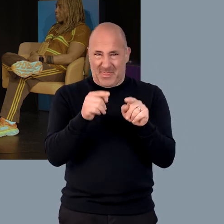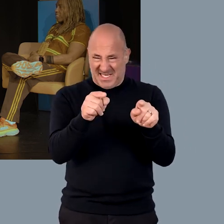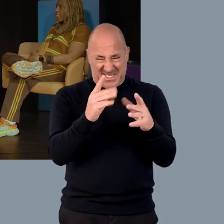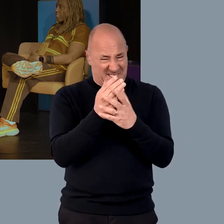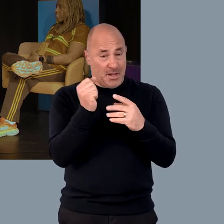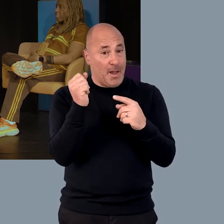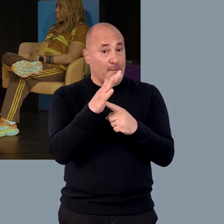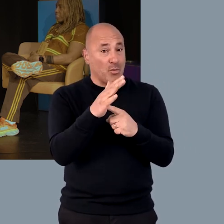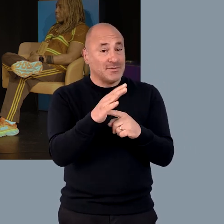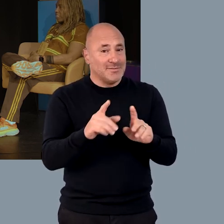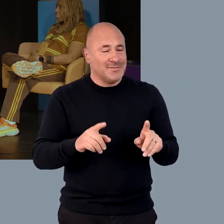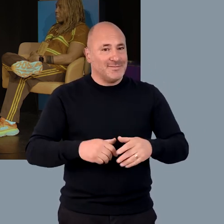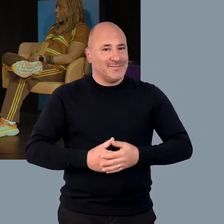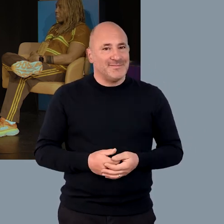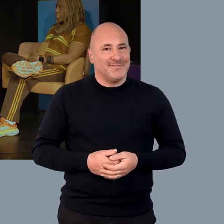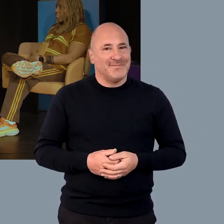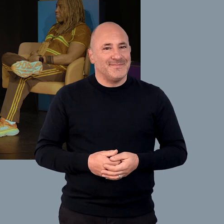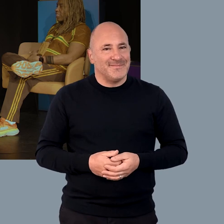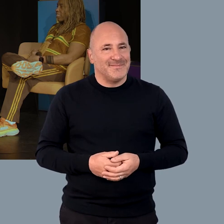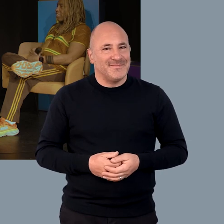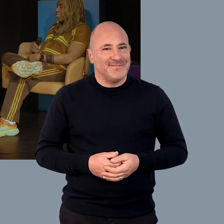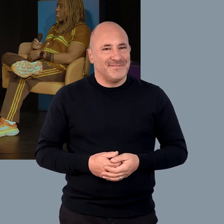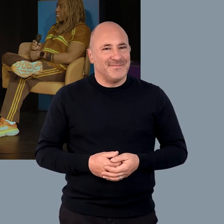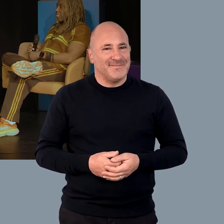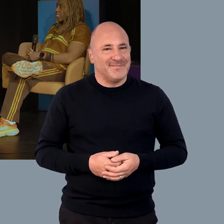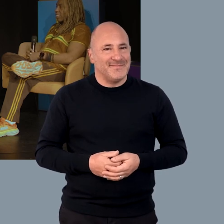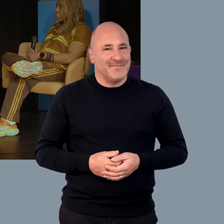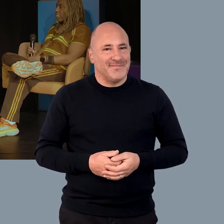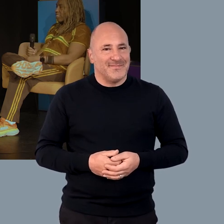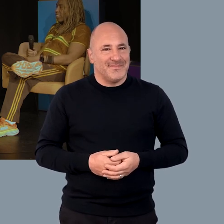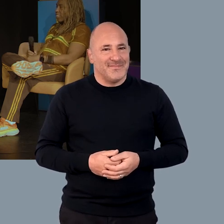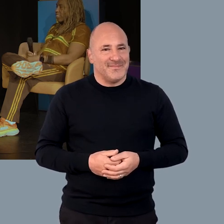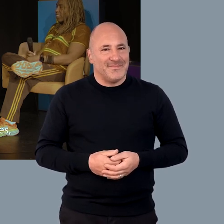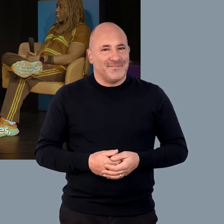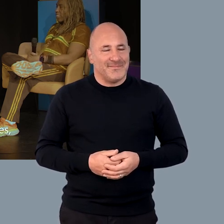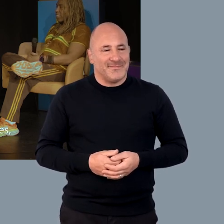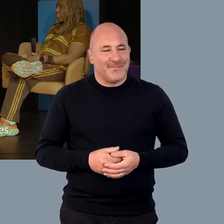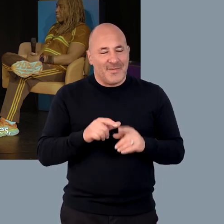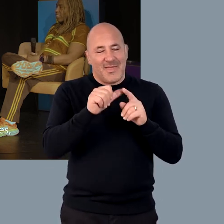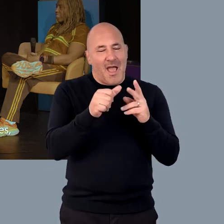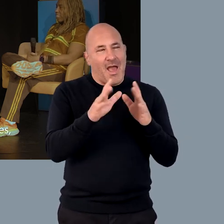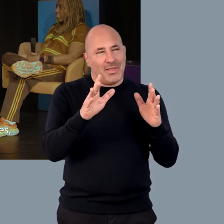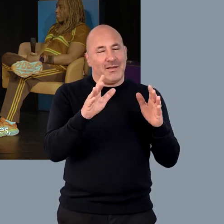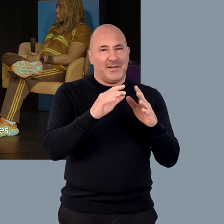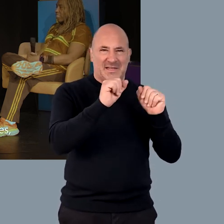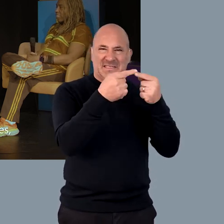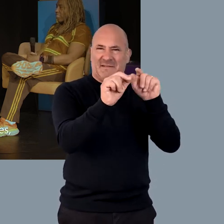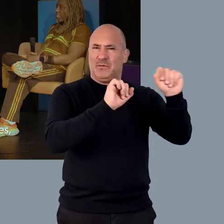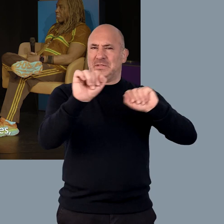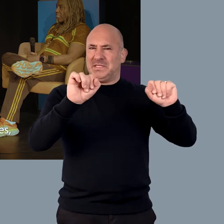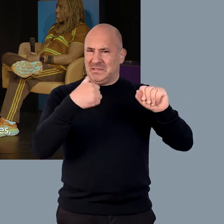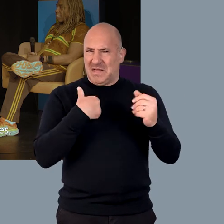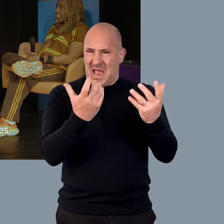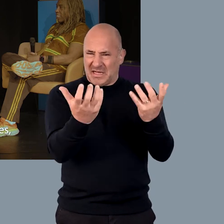experiences and they're like The way that they are I think is really important and then how we can take